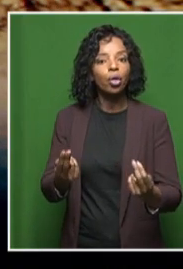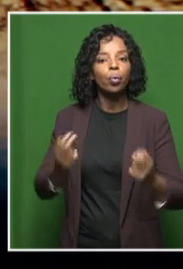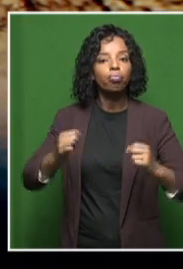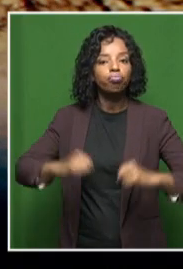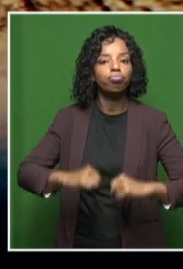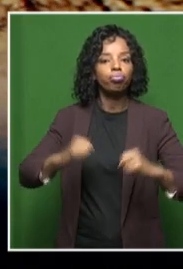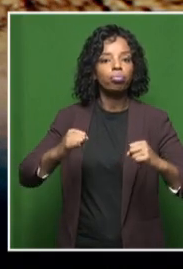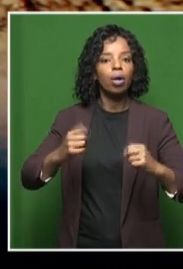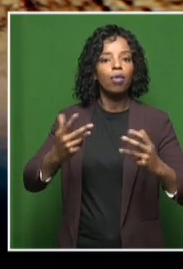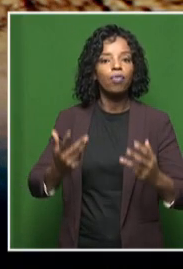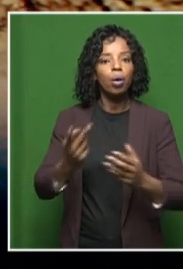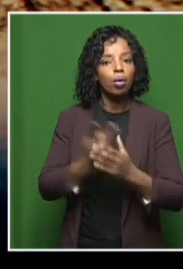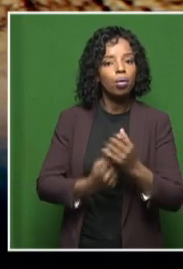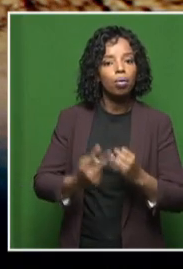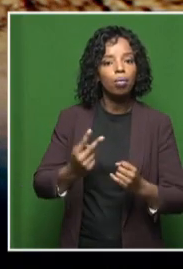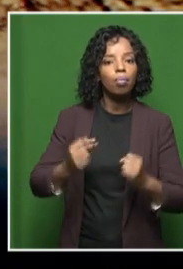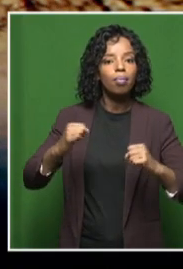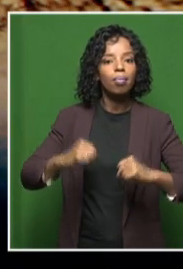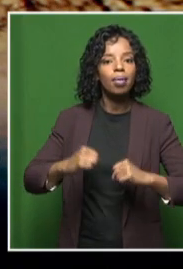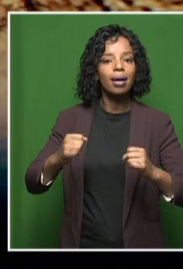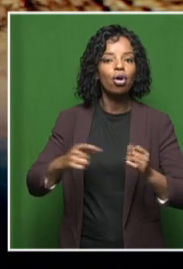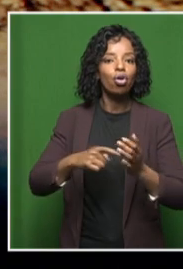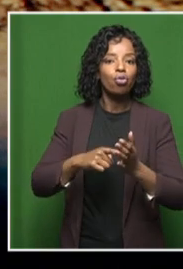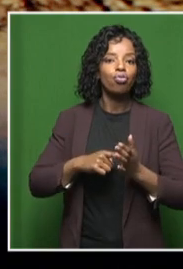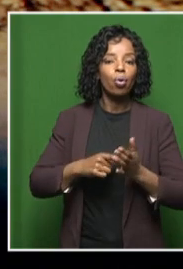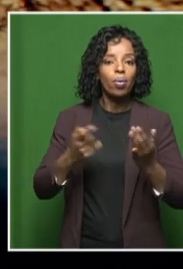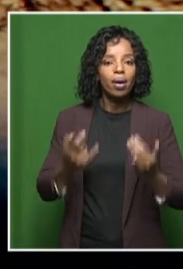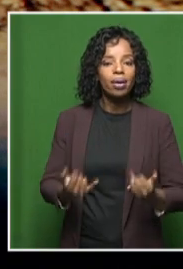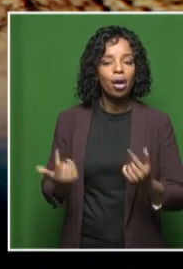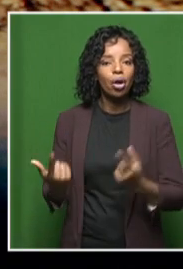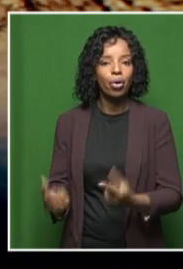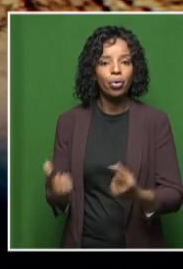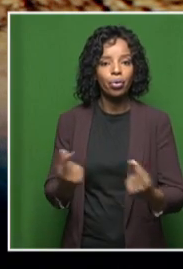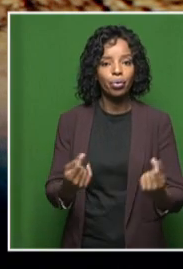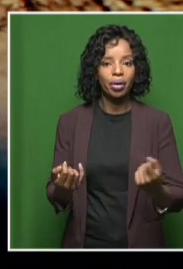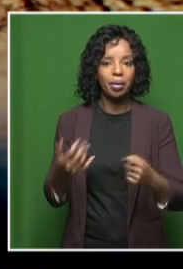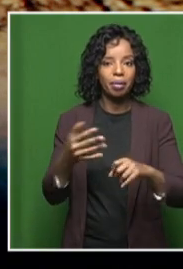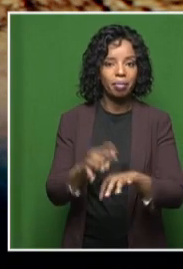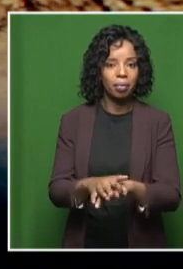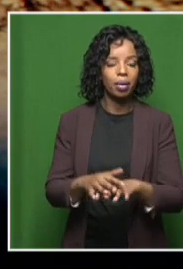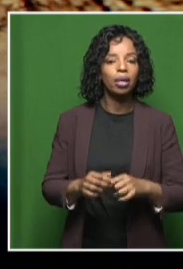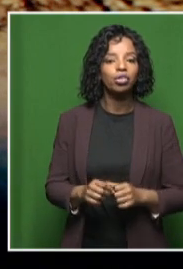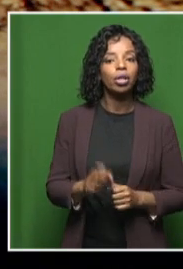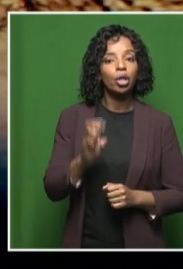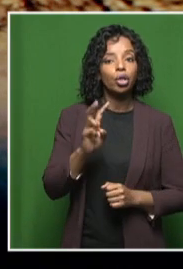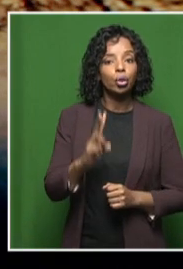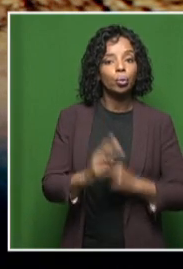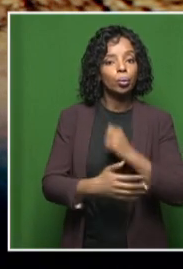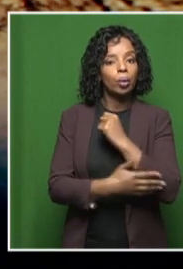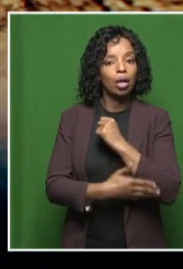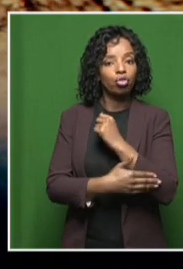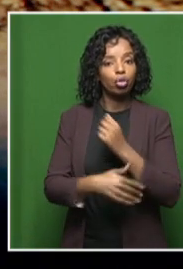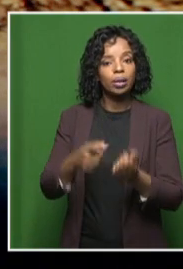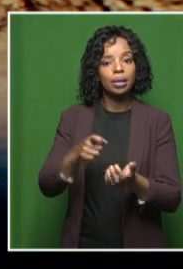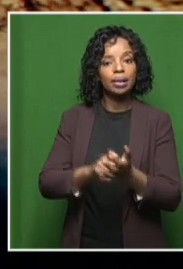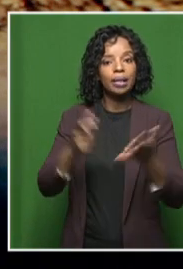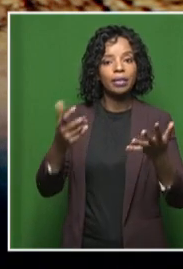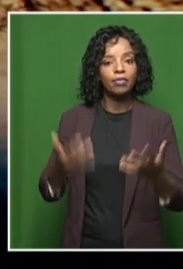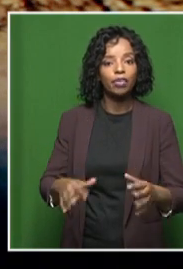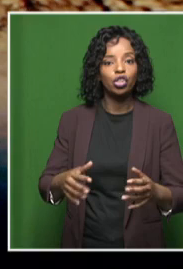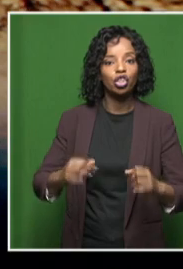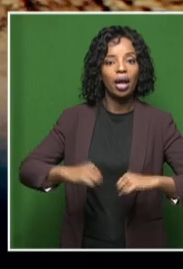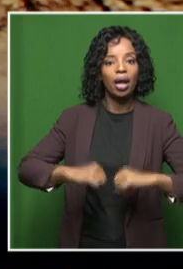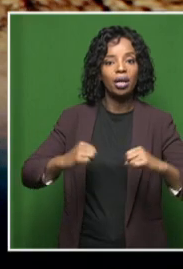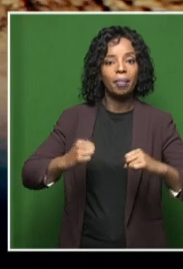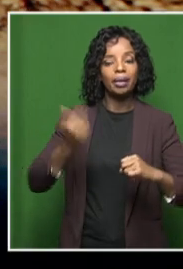that require closer implementation. The General Cooperation Agreement between the two countries was signed in September 2008.